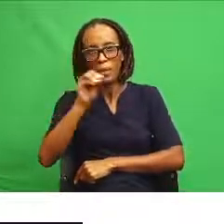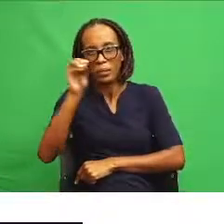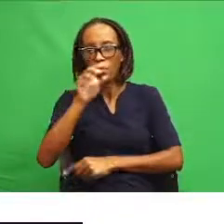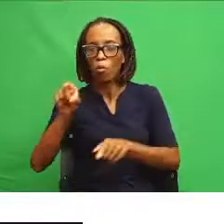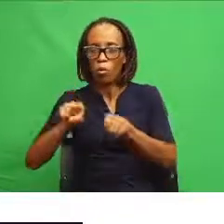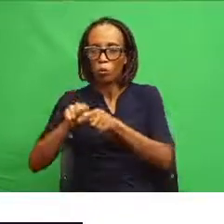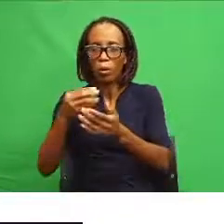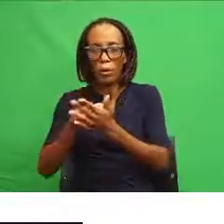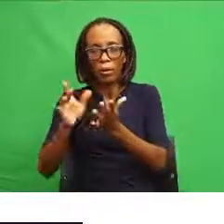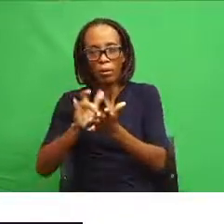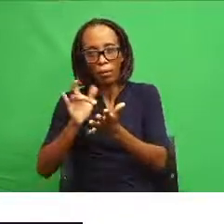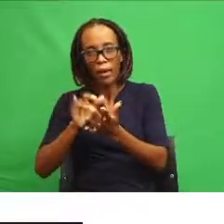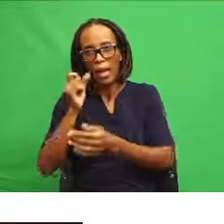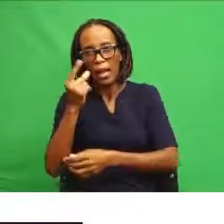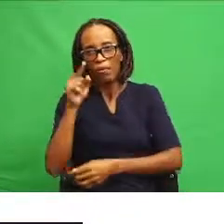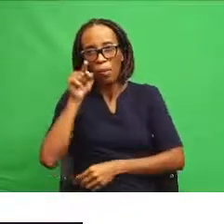abuse,